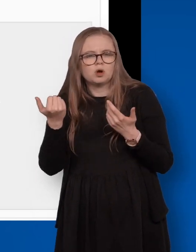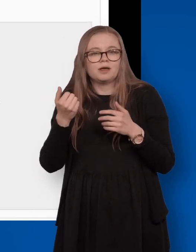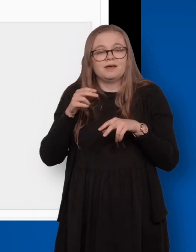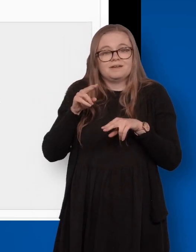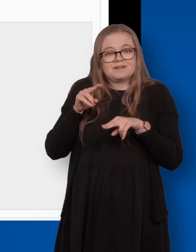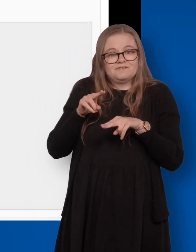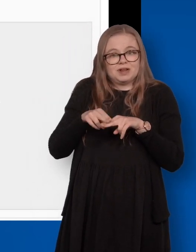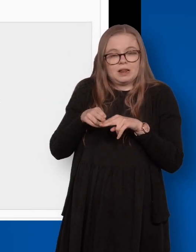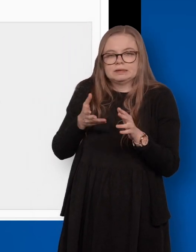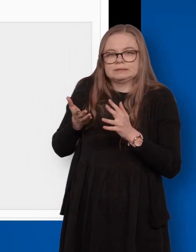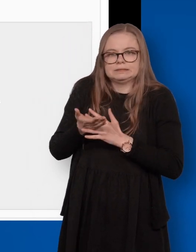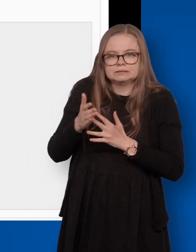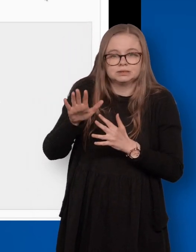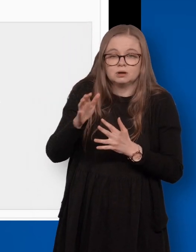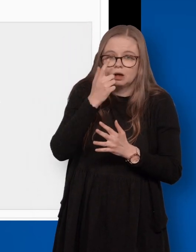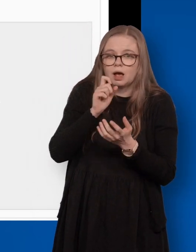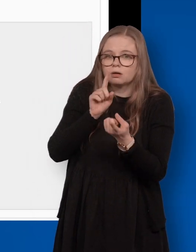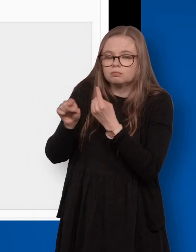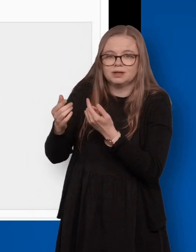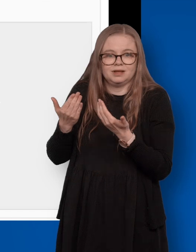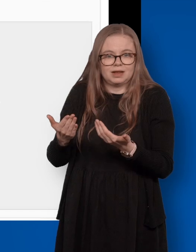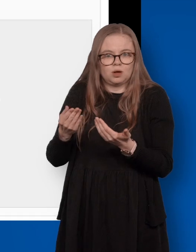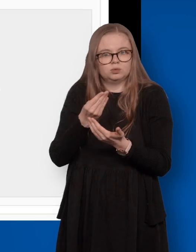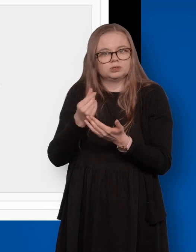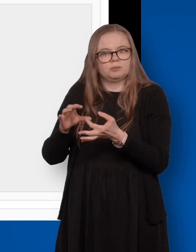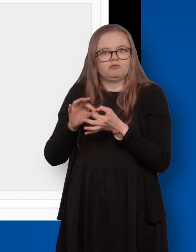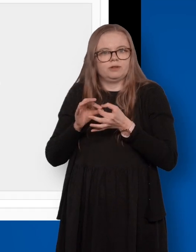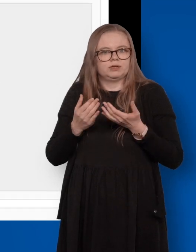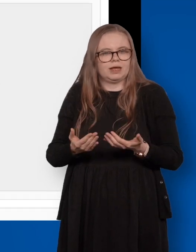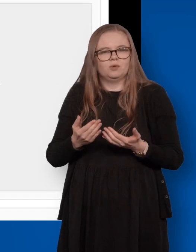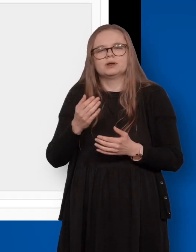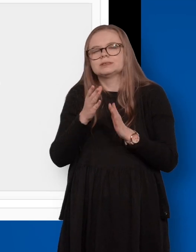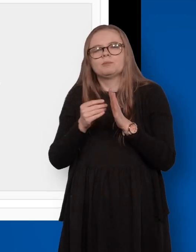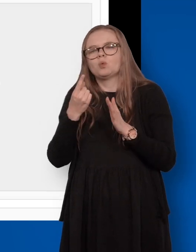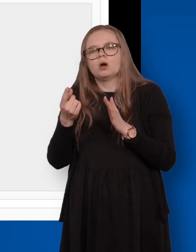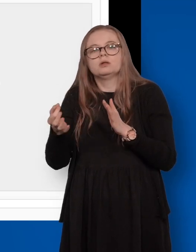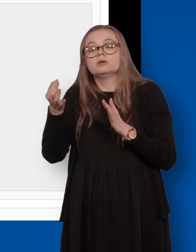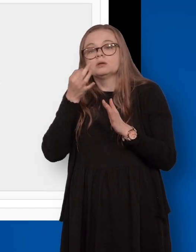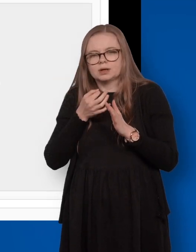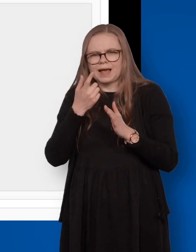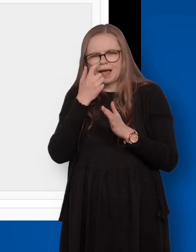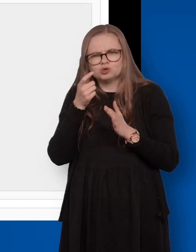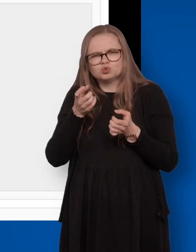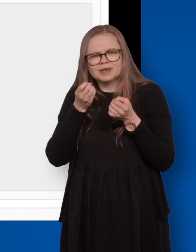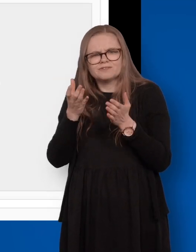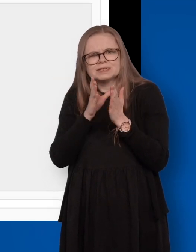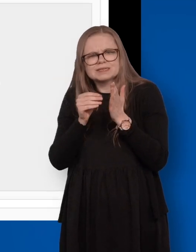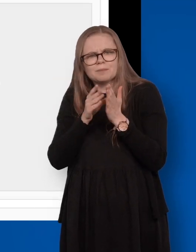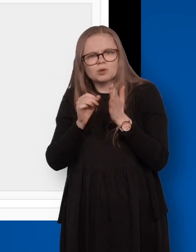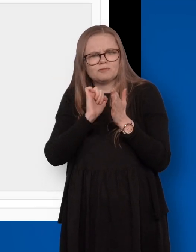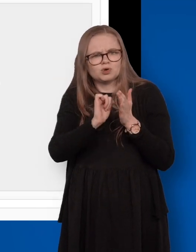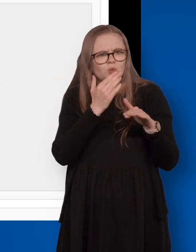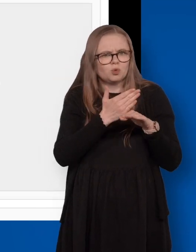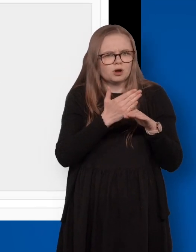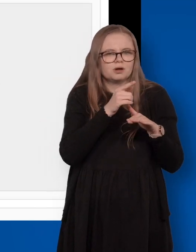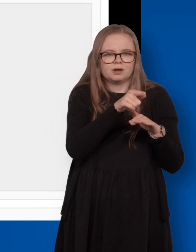think, maybe just, yeah, sorry. if you want to touch on some, because some might be relevant. So for example, there's one that says, can you provide any examples from your work of